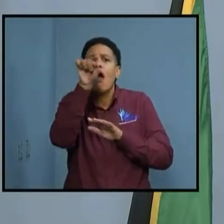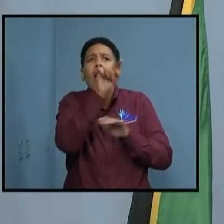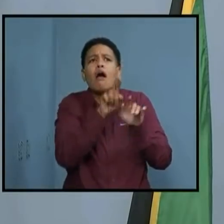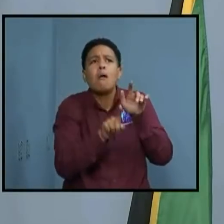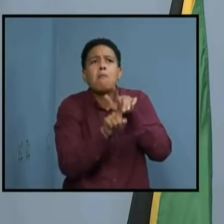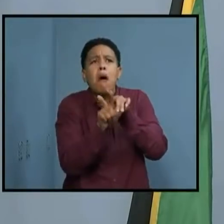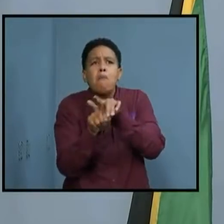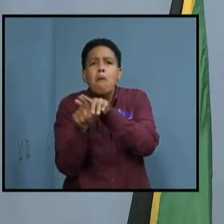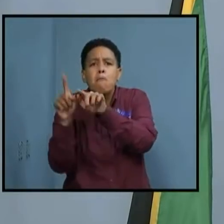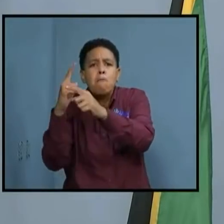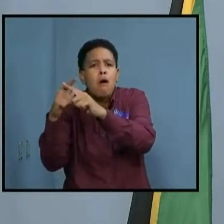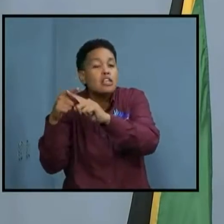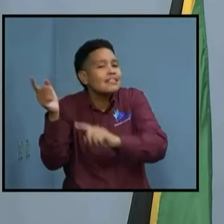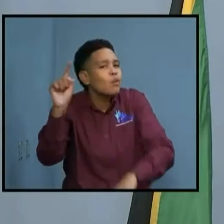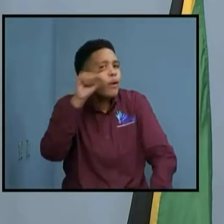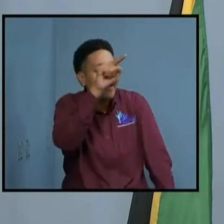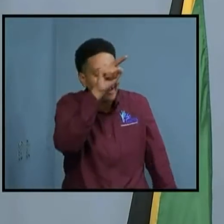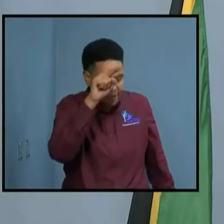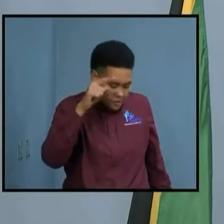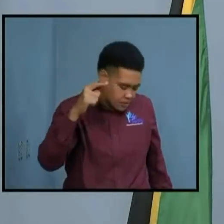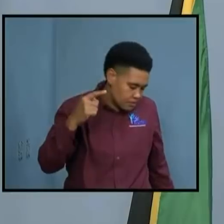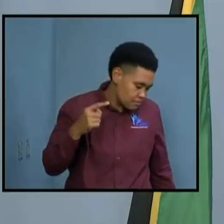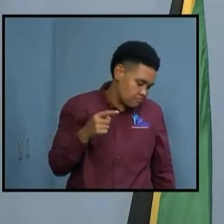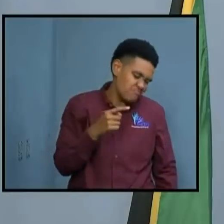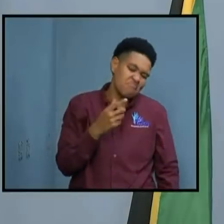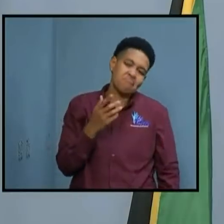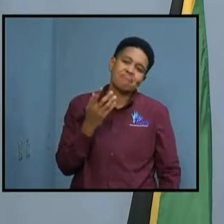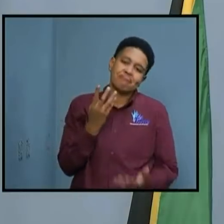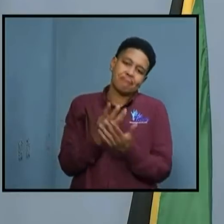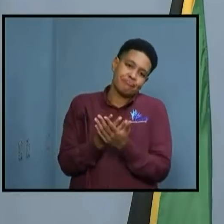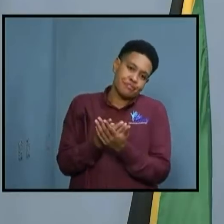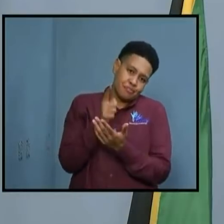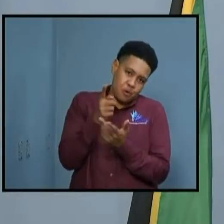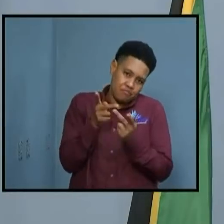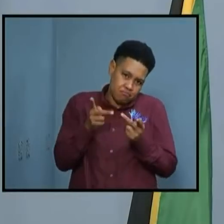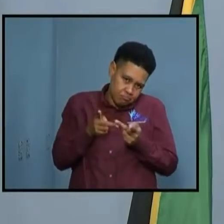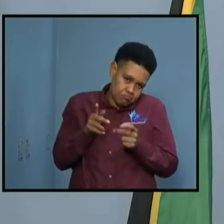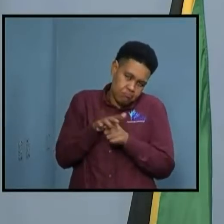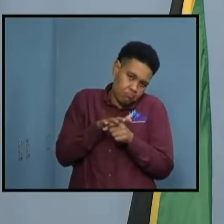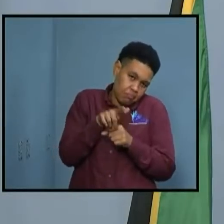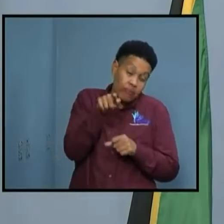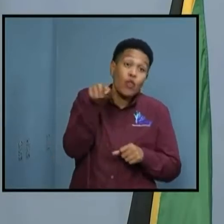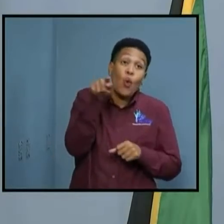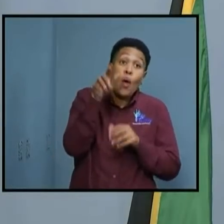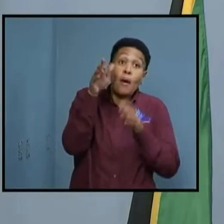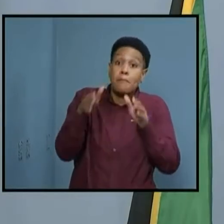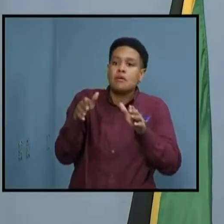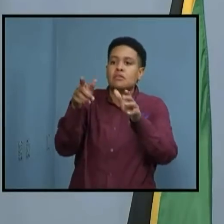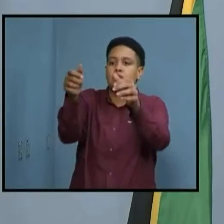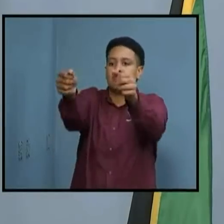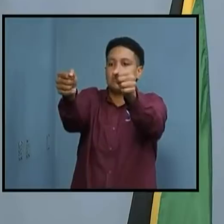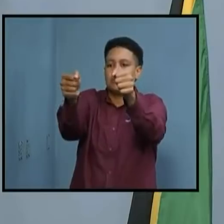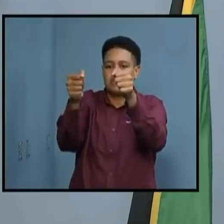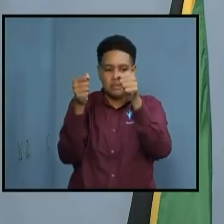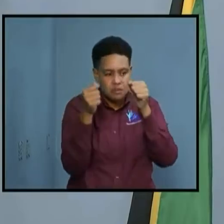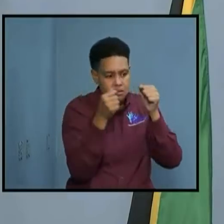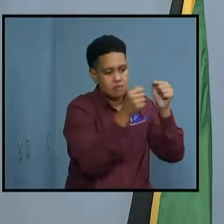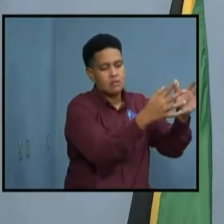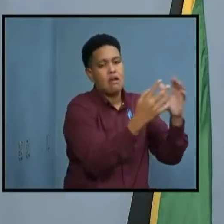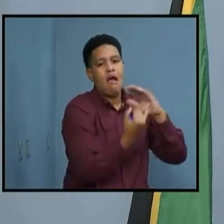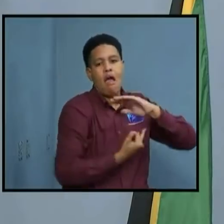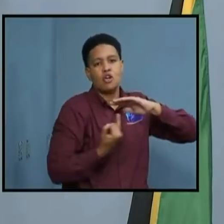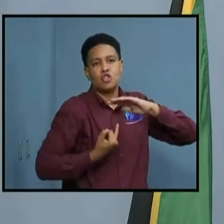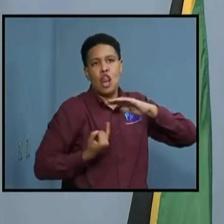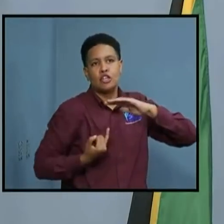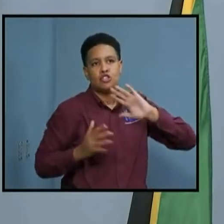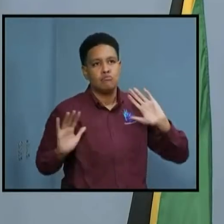cases at that facility. Those persons were isolated. A number